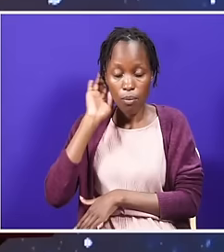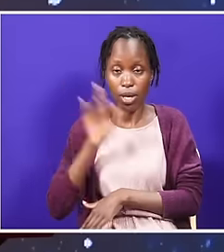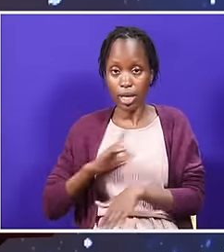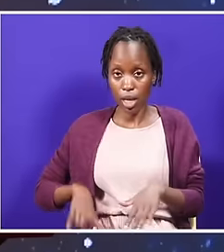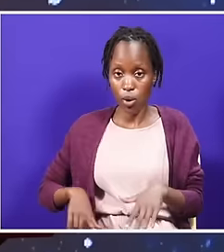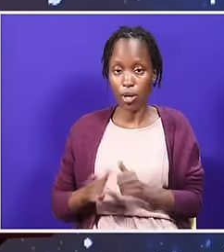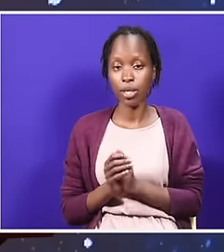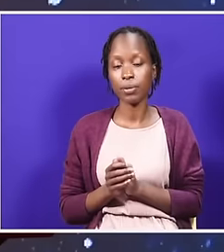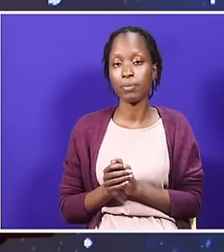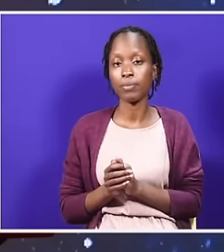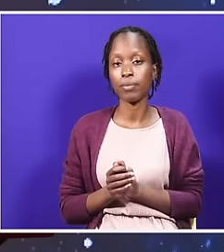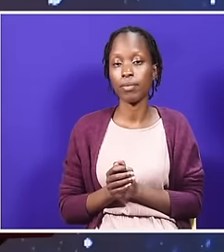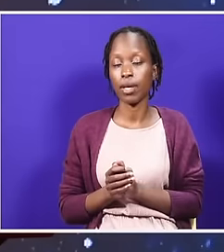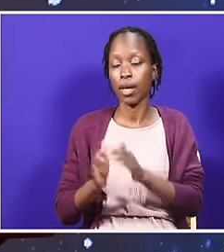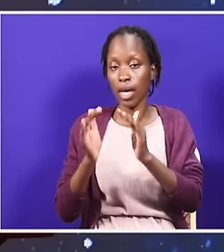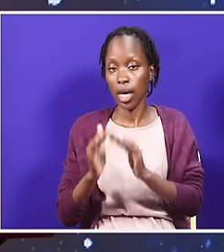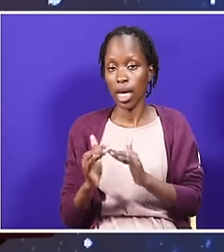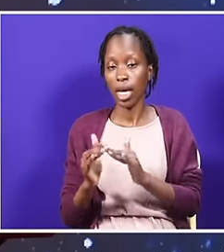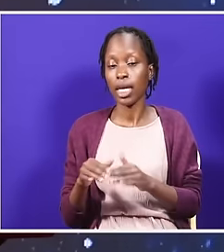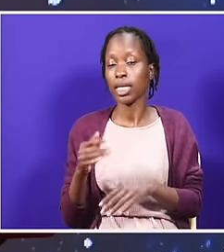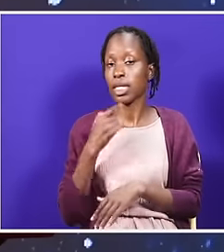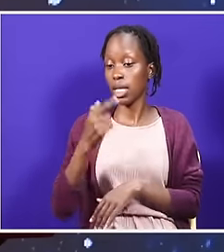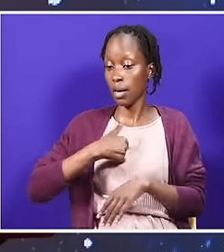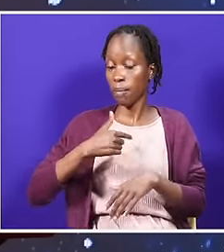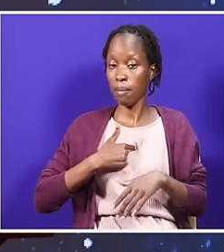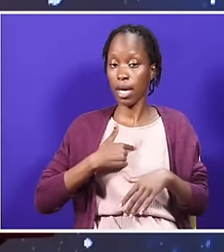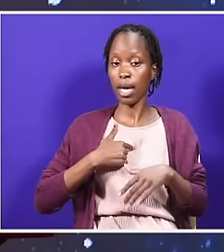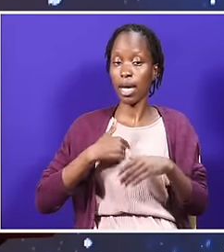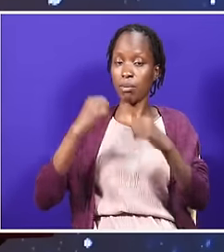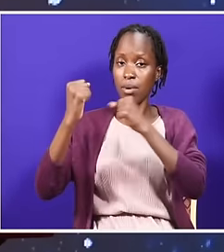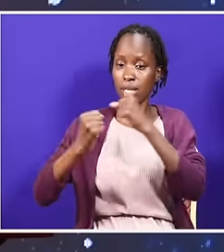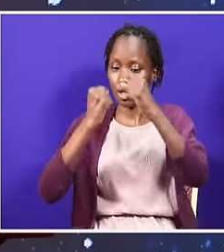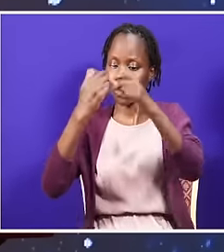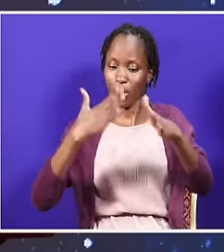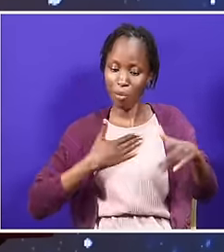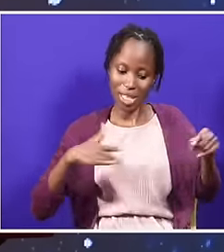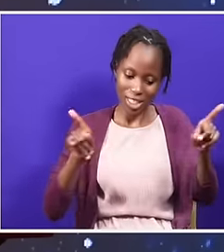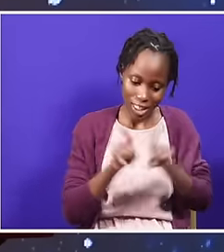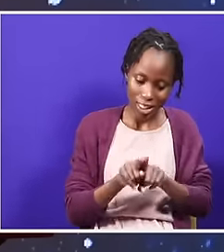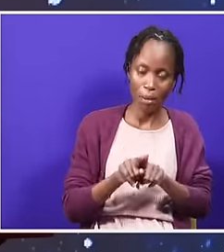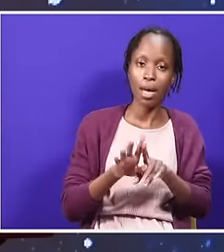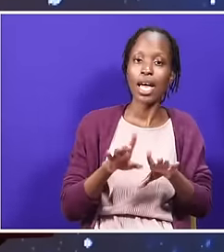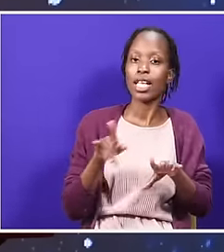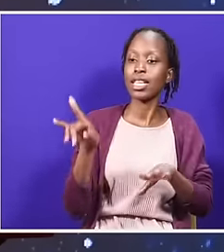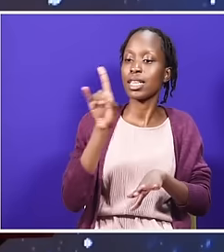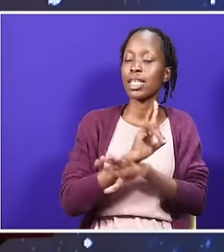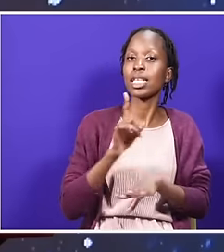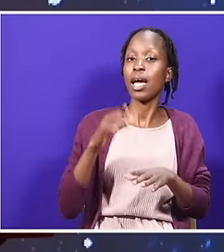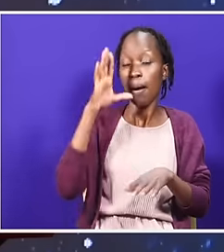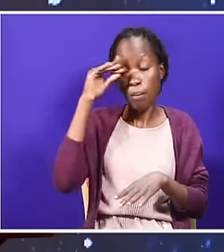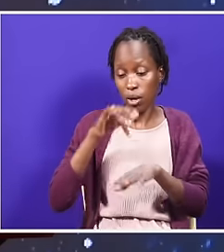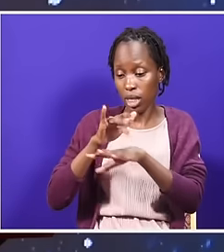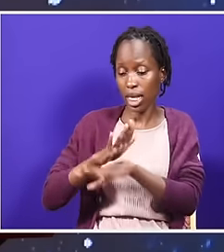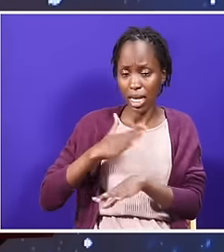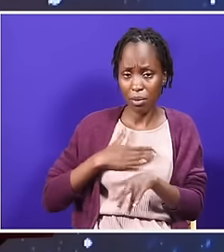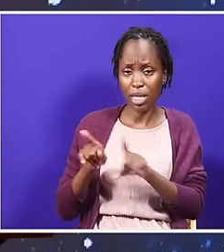Lord. And down in verse 11, he says, I am as strong now as I was when Moses sent me on that journey,